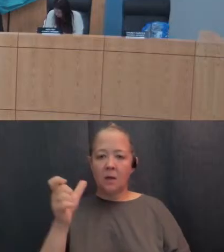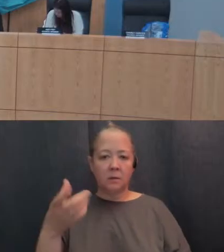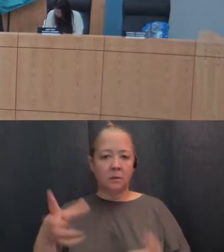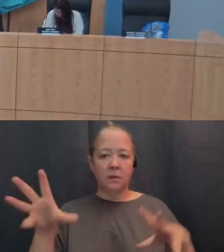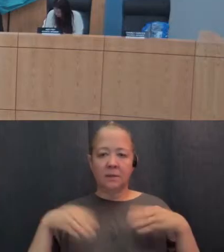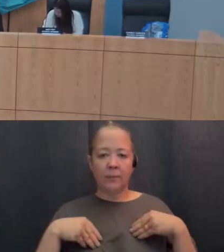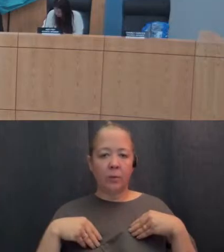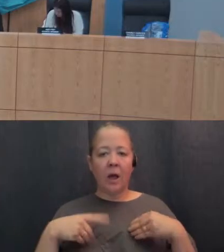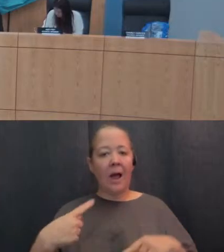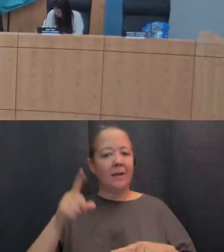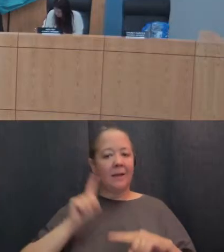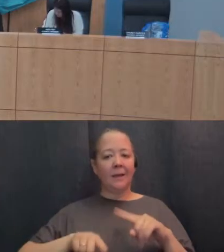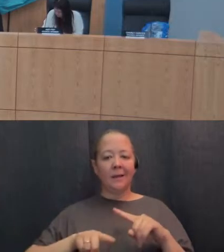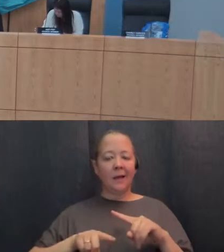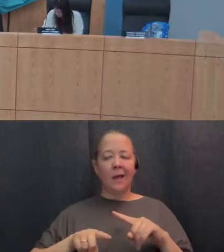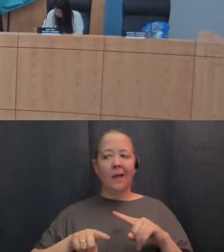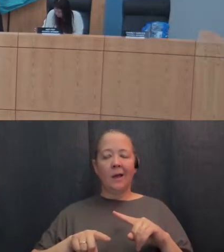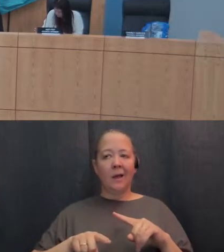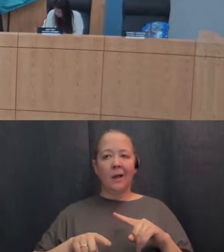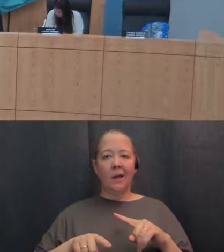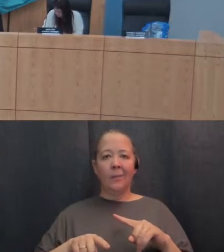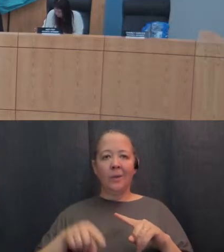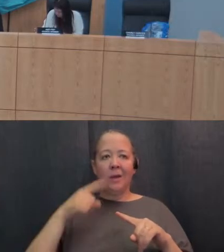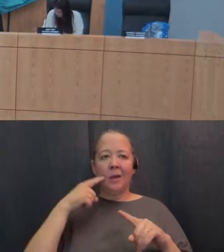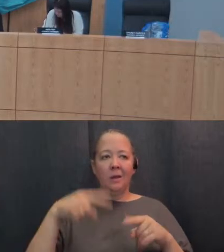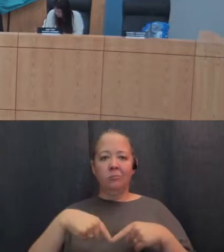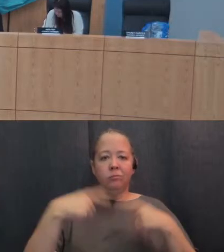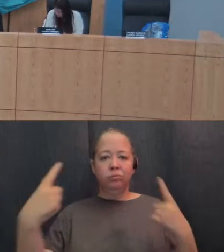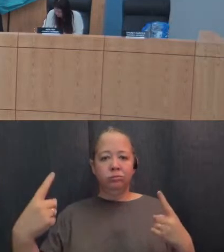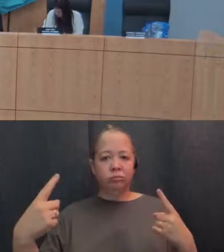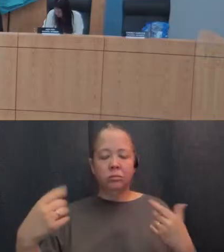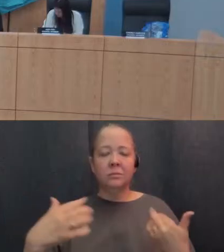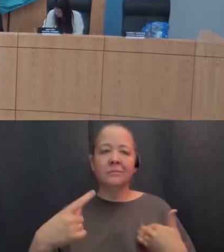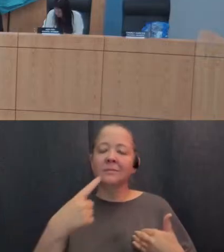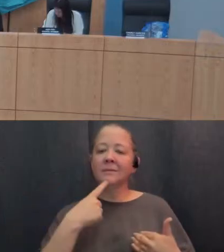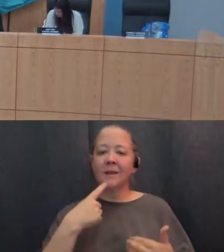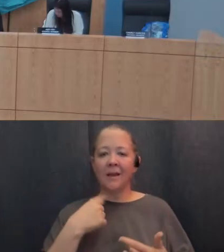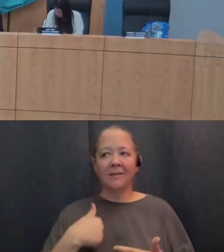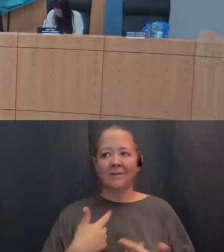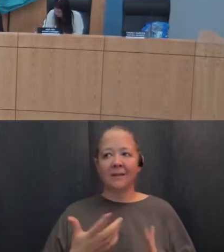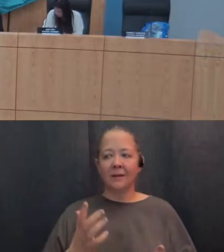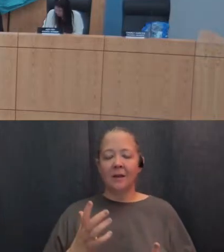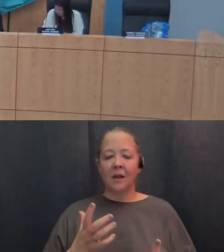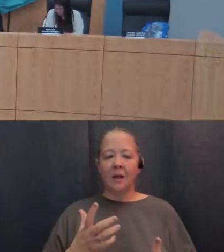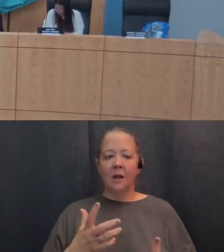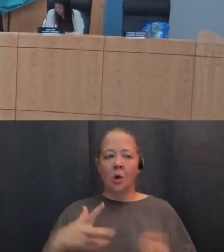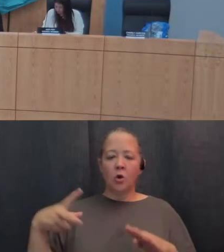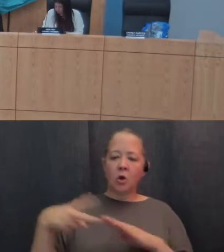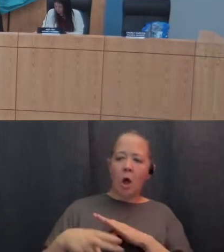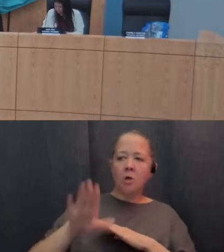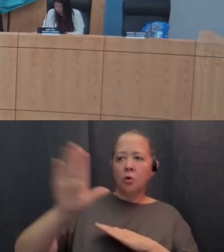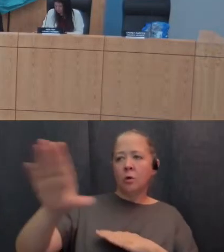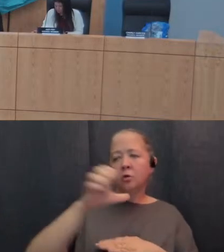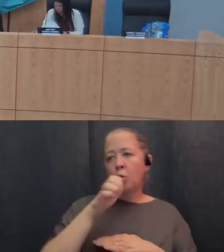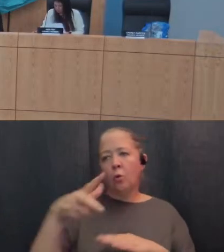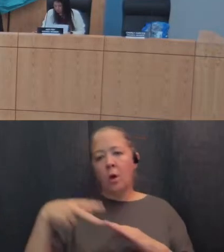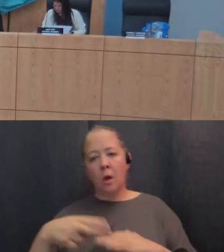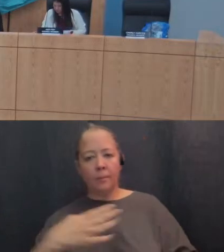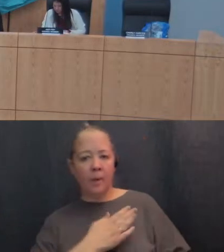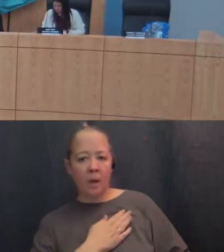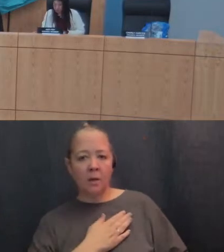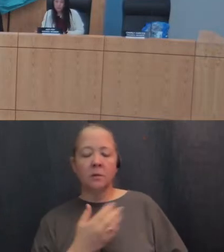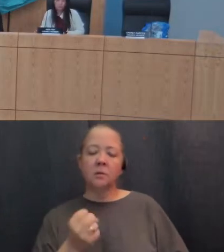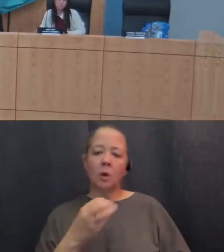expenditures for my event, even though it's given back to the community, that can happen. So I automatically went to the town administrator literally the next day and